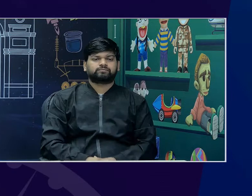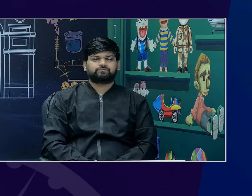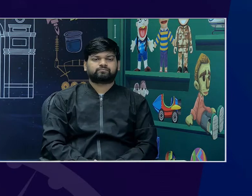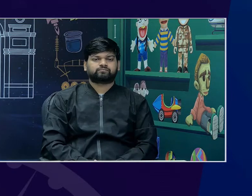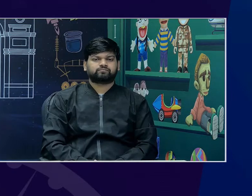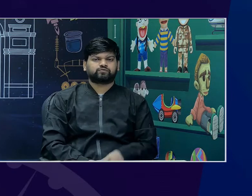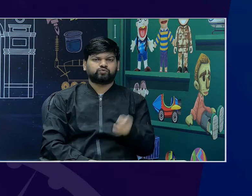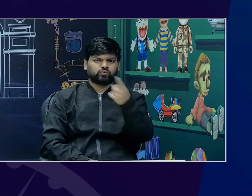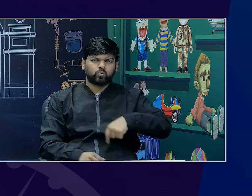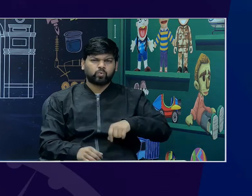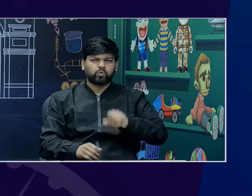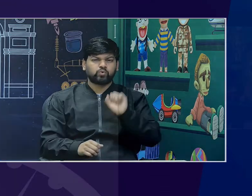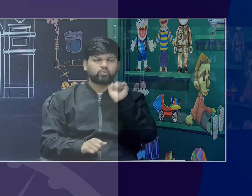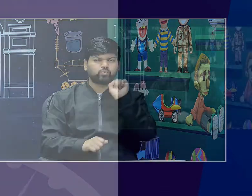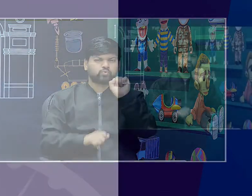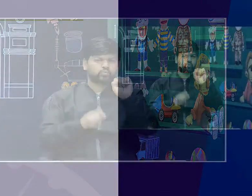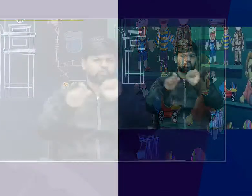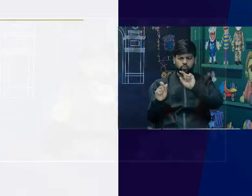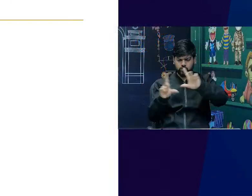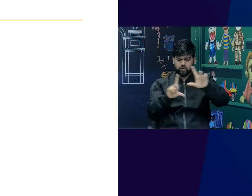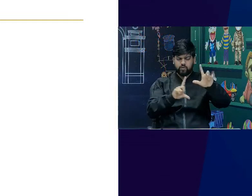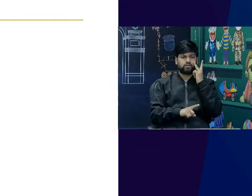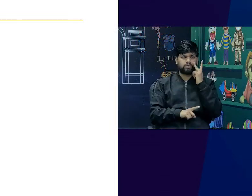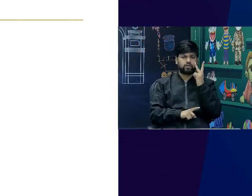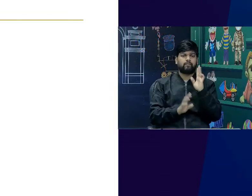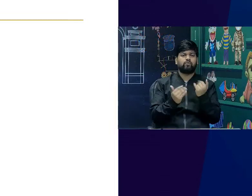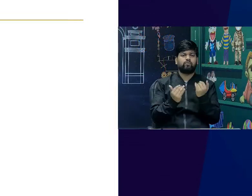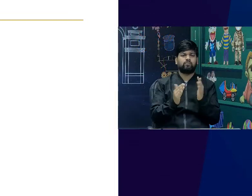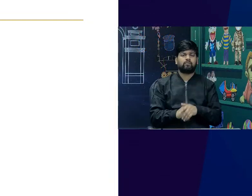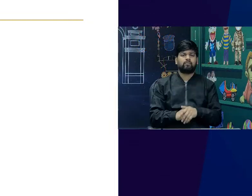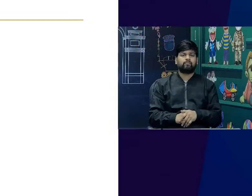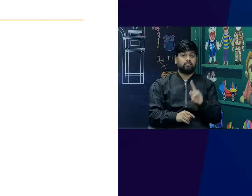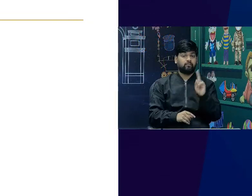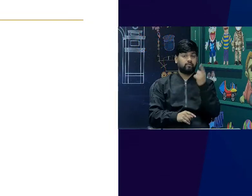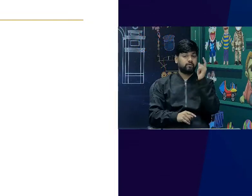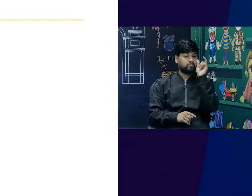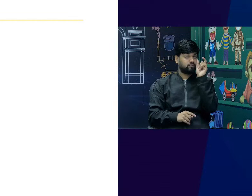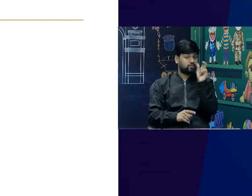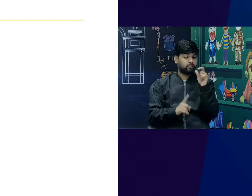on your screens. The first one is public good,